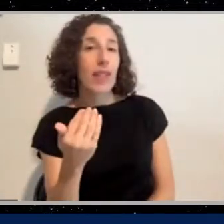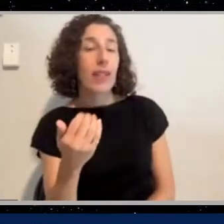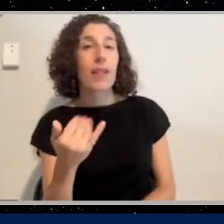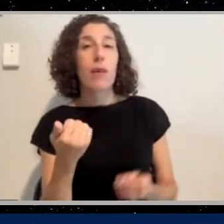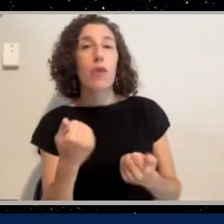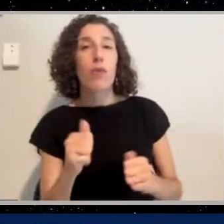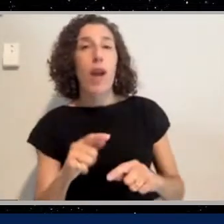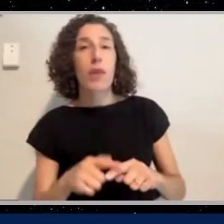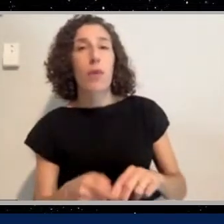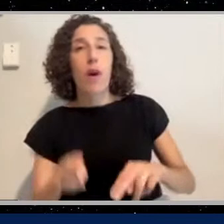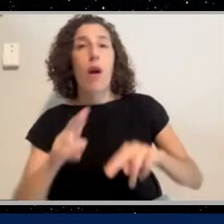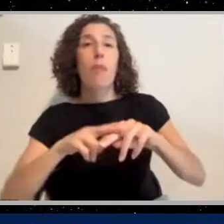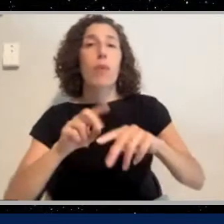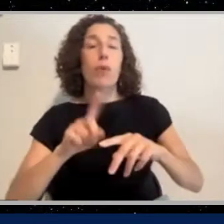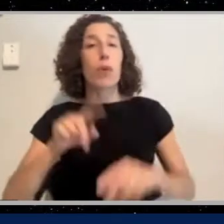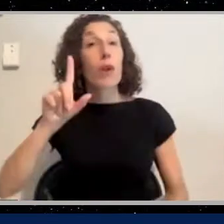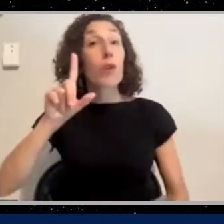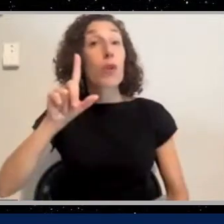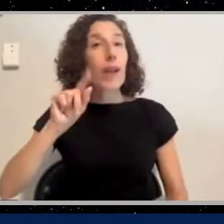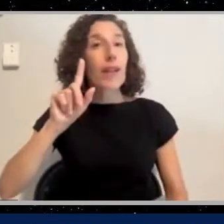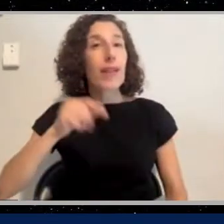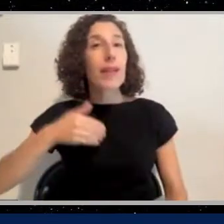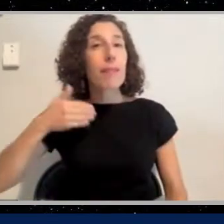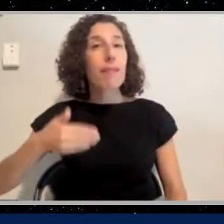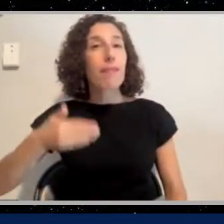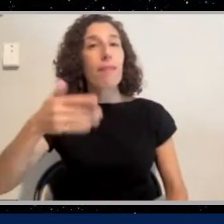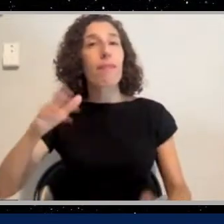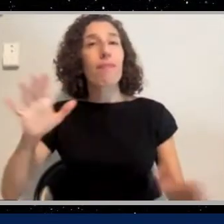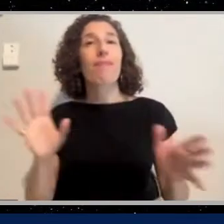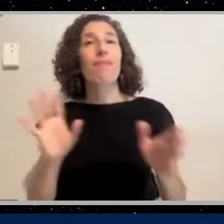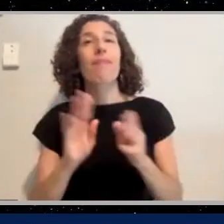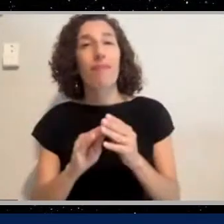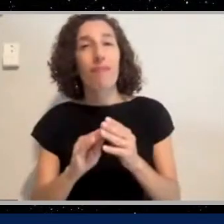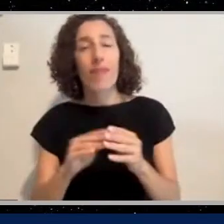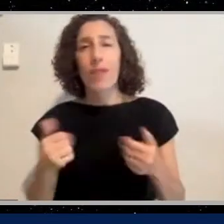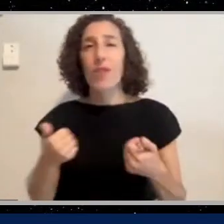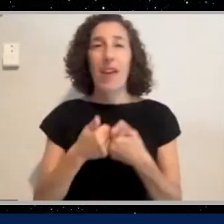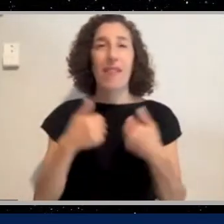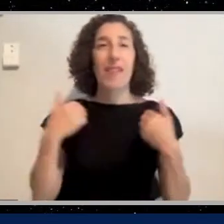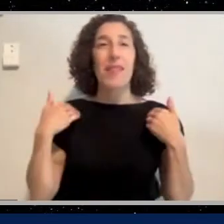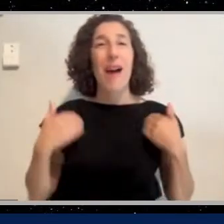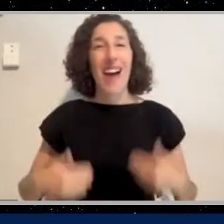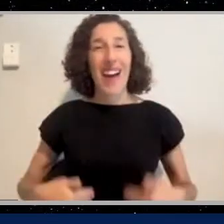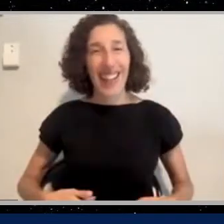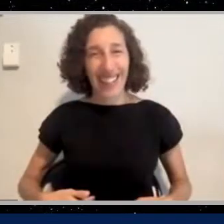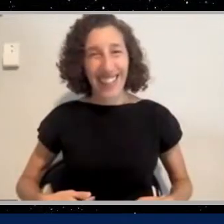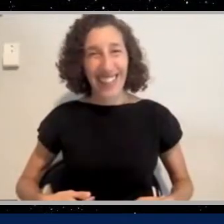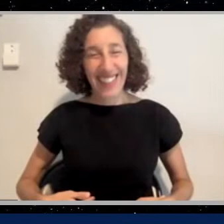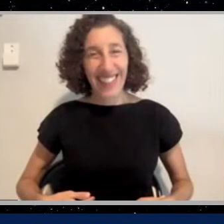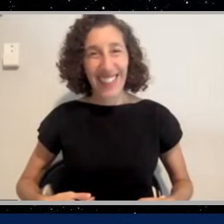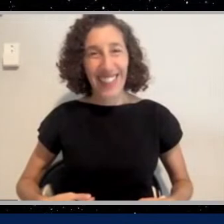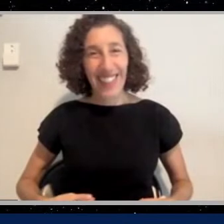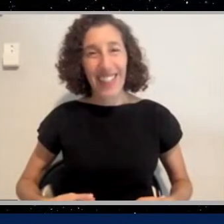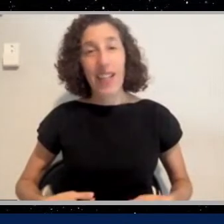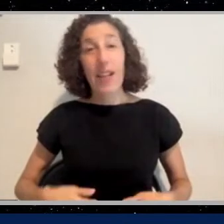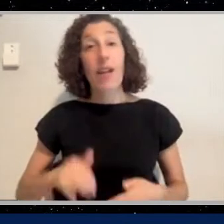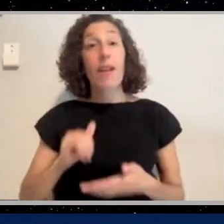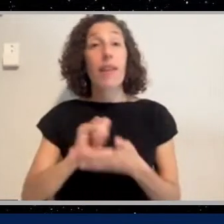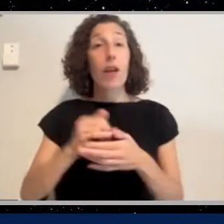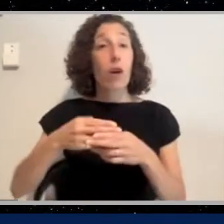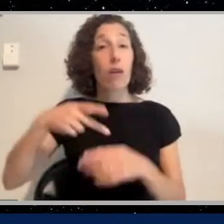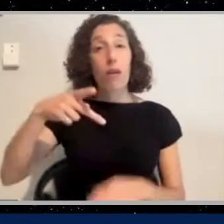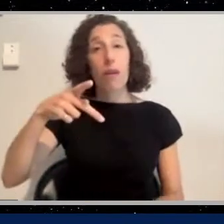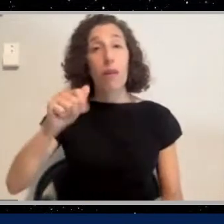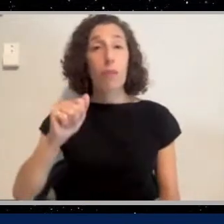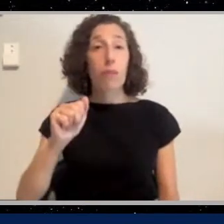parabolas. And it's kind of interesting to use this micro G environment to find out what kind of,